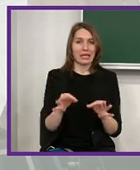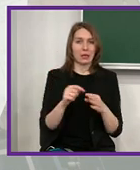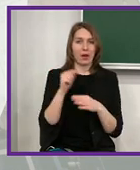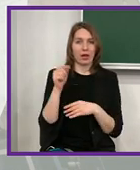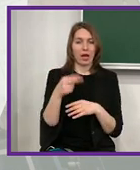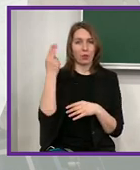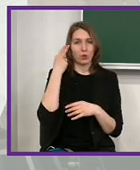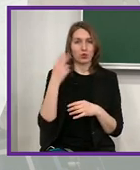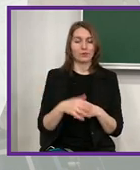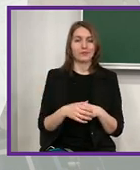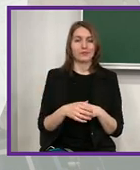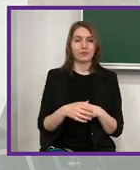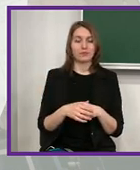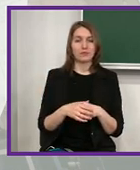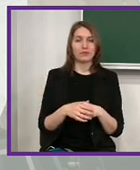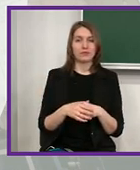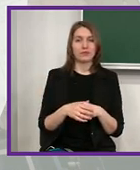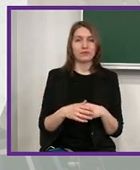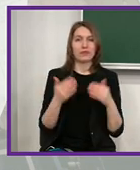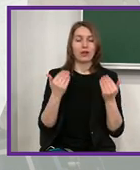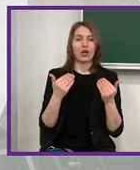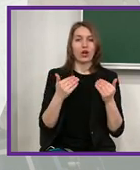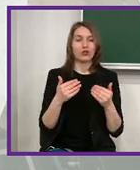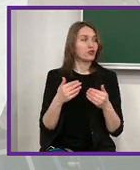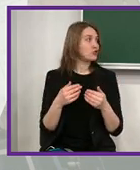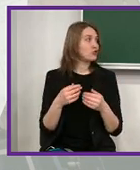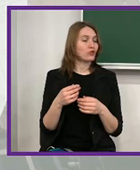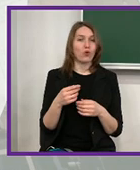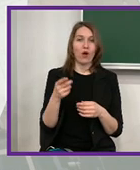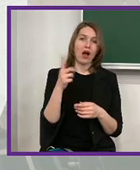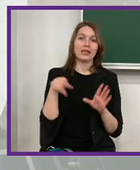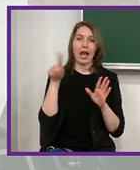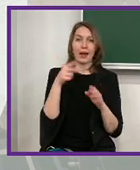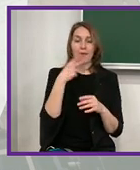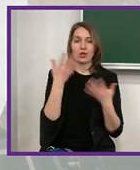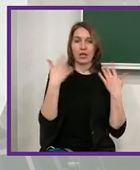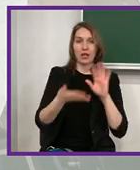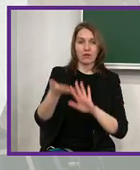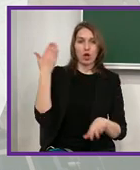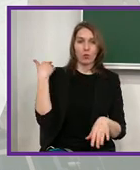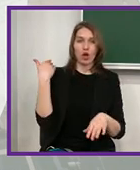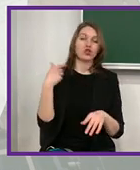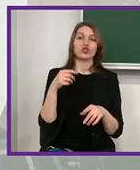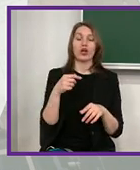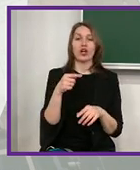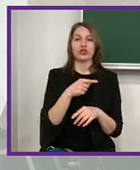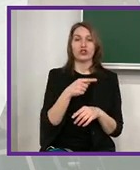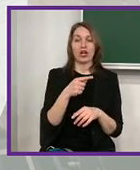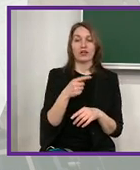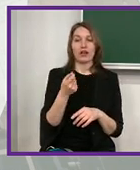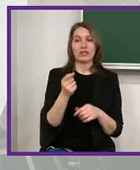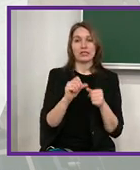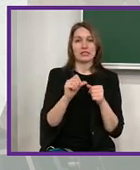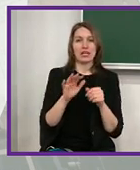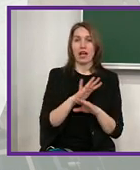You've seen this diagram before. I'm not going to spend any time on it. What's important to me from this diagram is not the individual steps, but